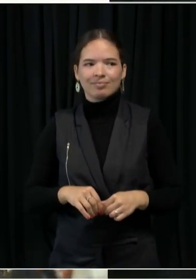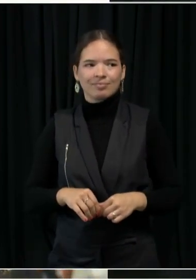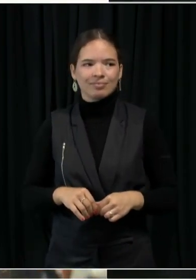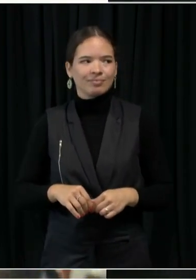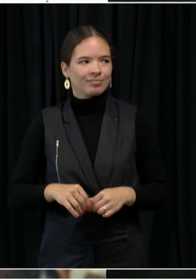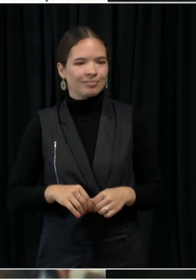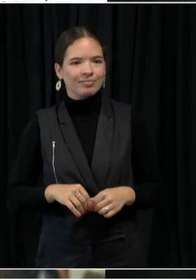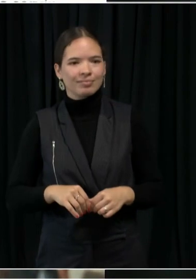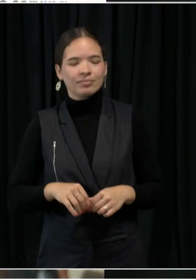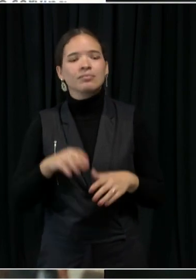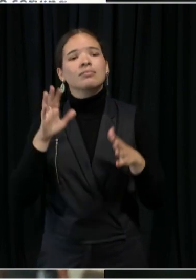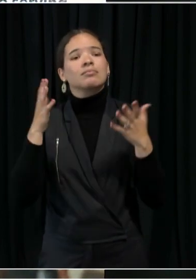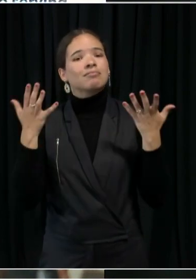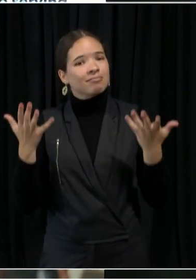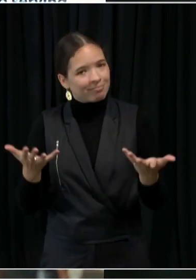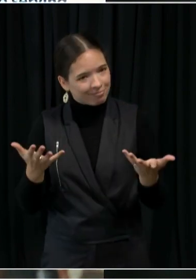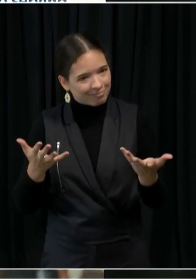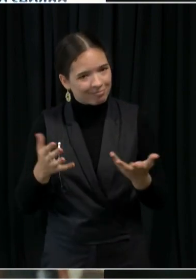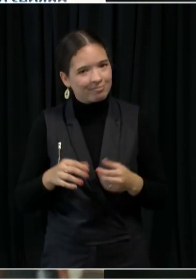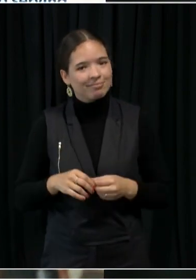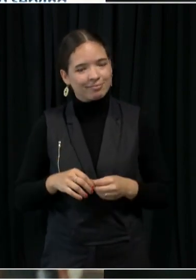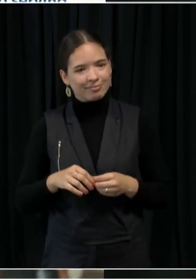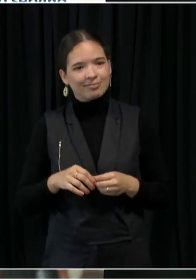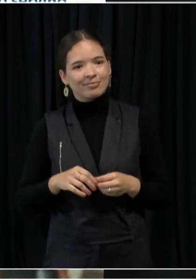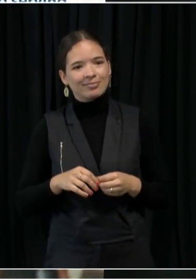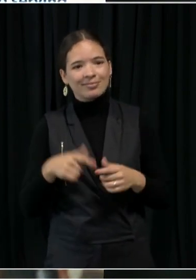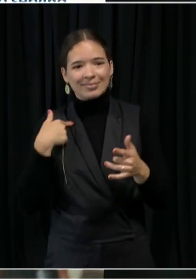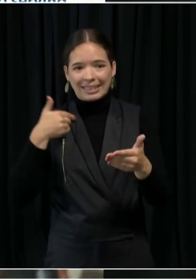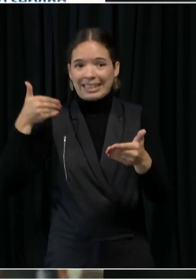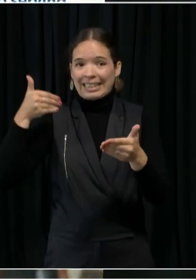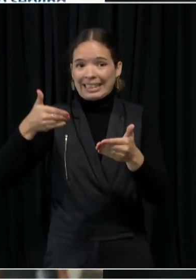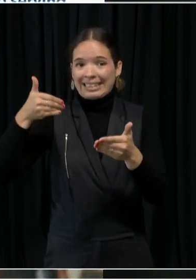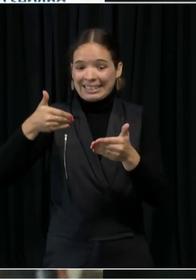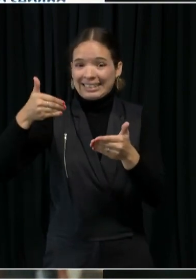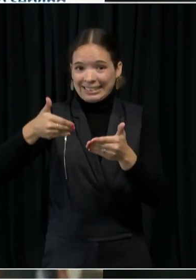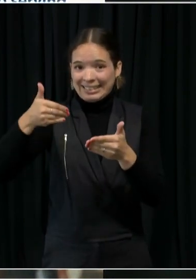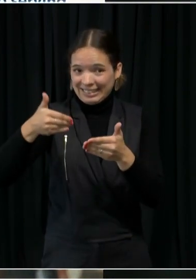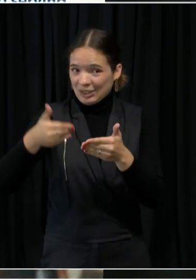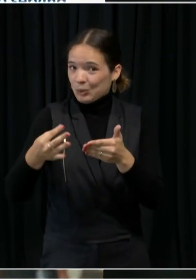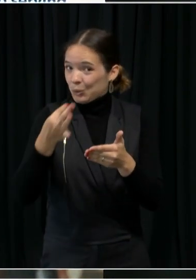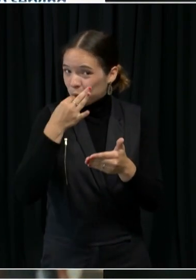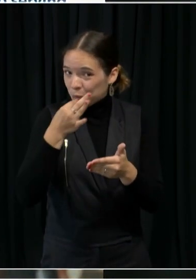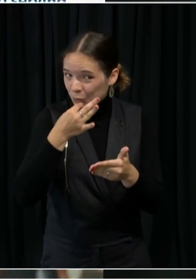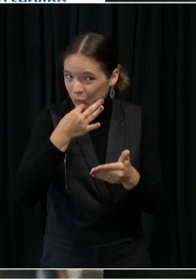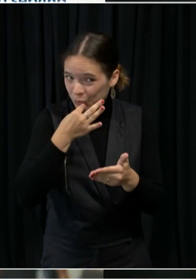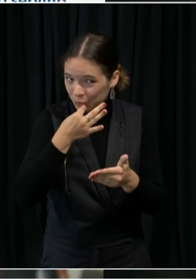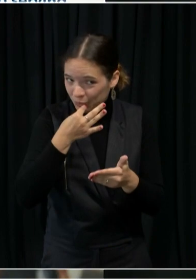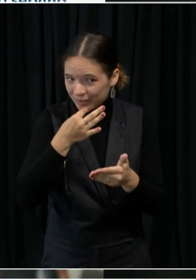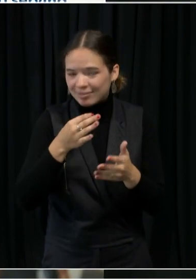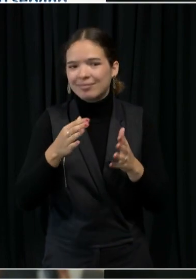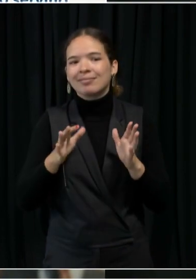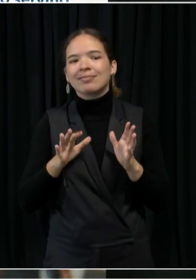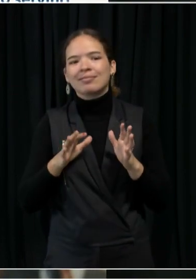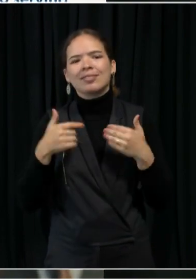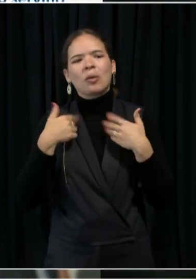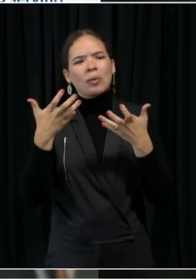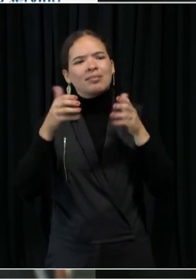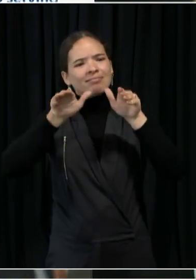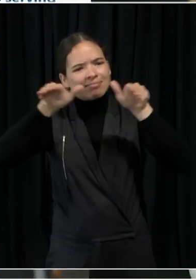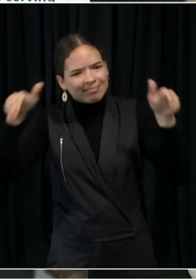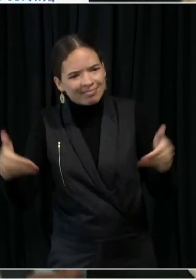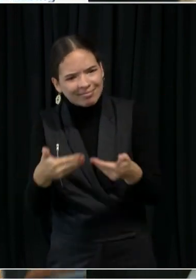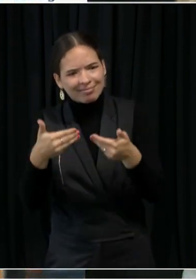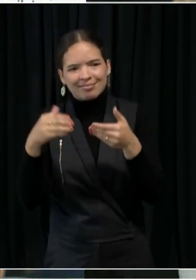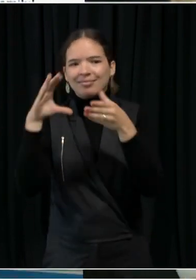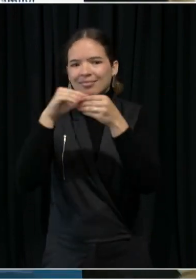And now we're getting there, Mayor. We're getting there. And so I want to introduce you to talk about our urgent care center.